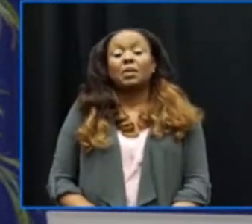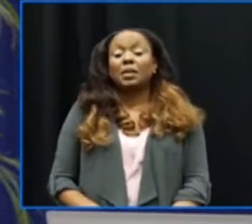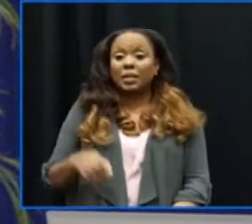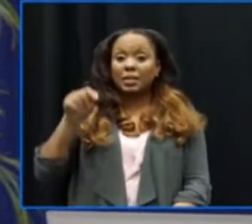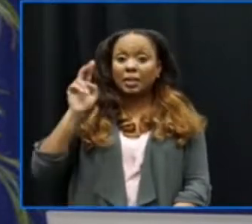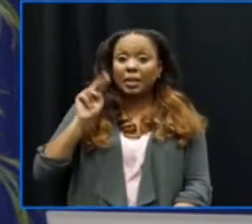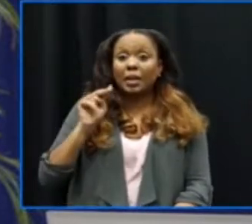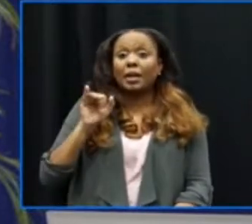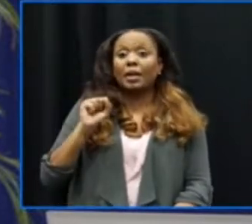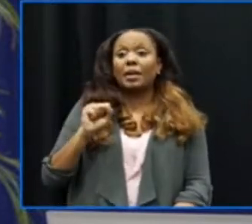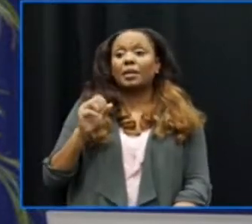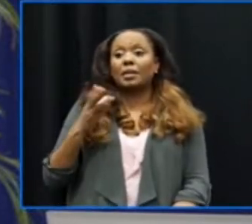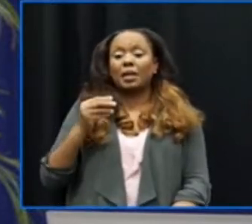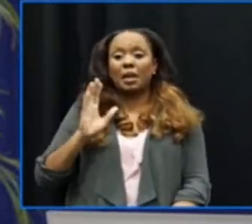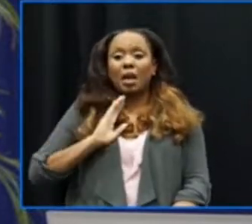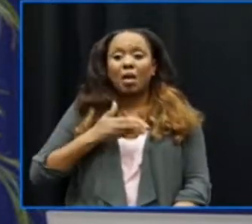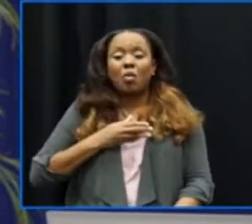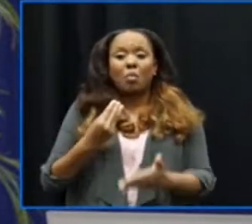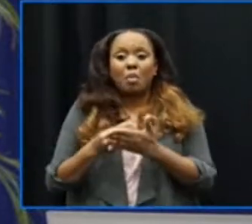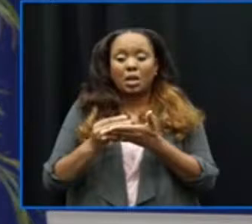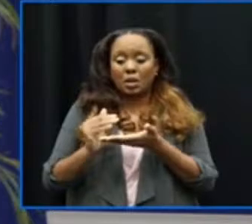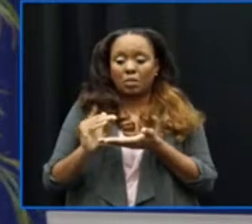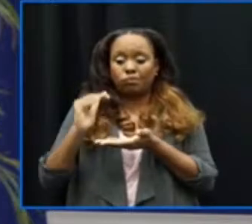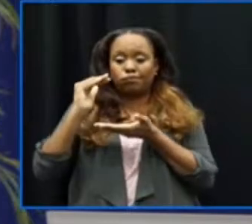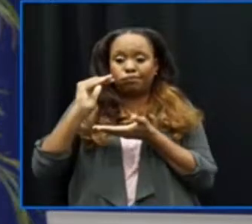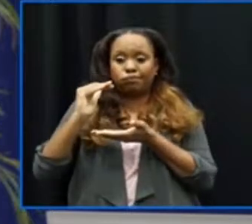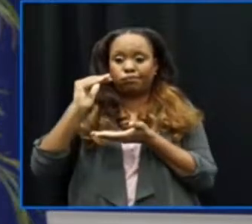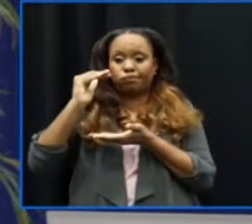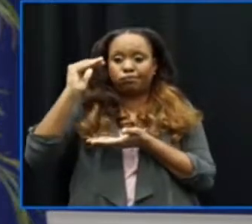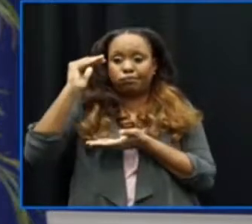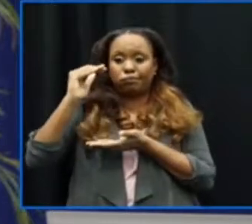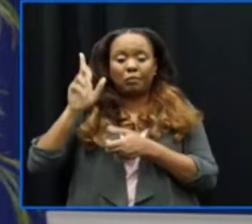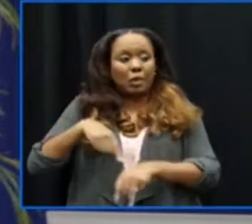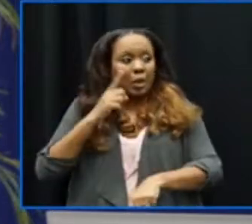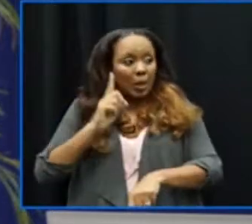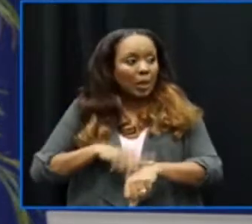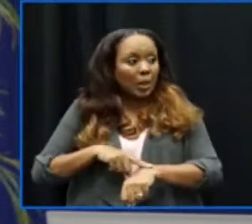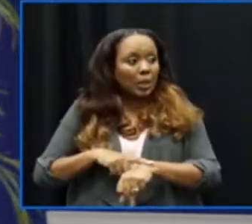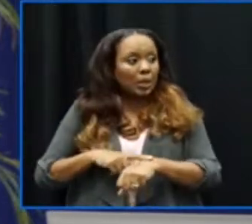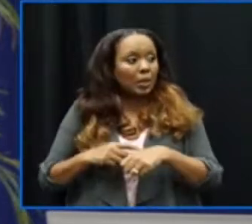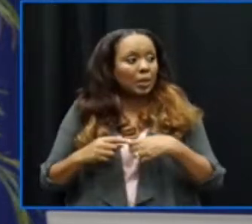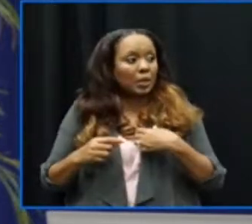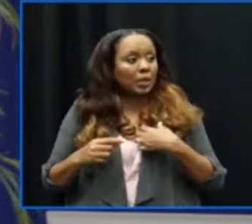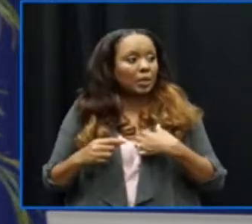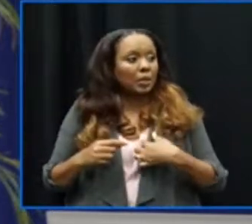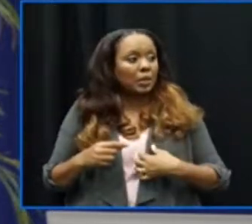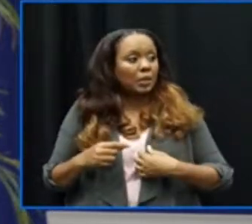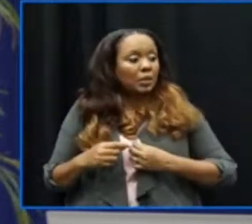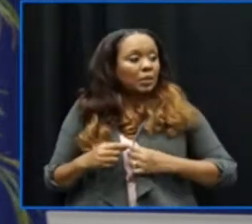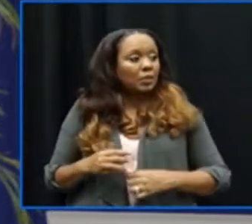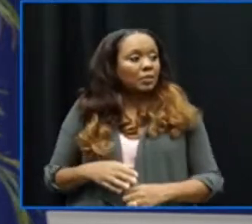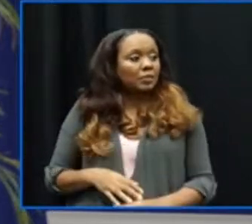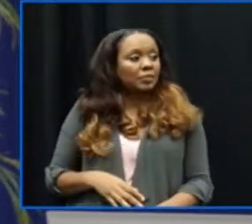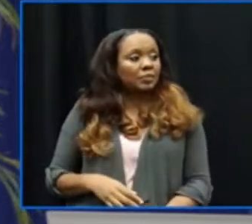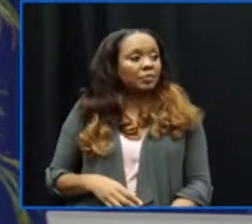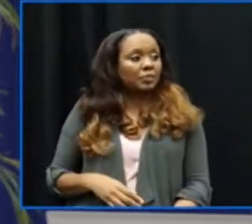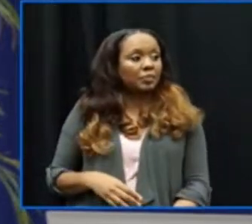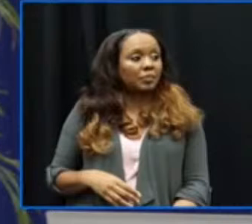got here, and we have to do something, necessary things to save it. Now, as Derek